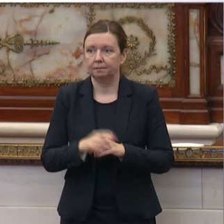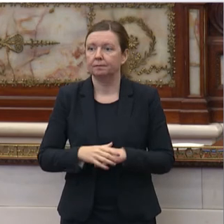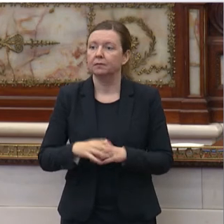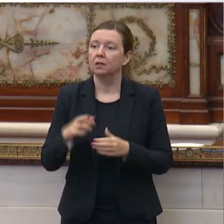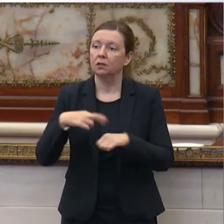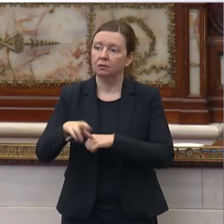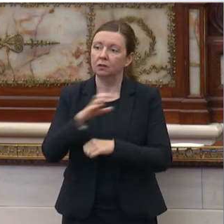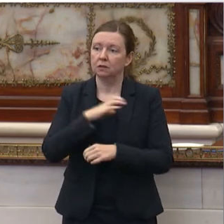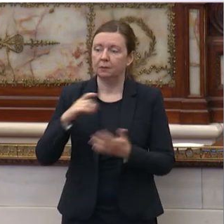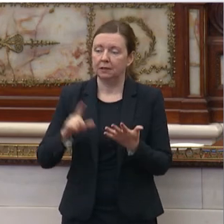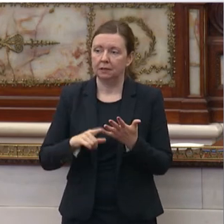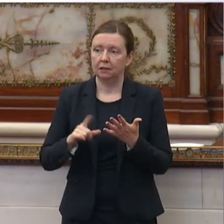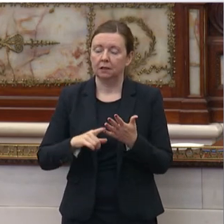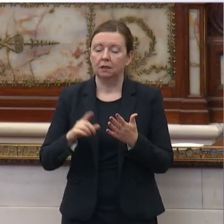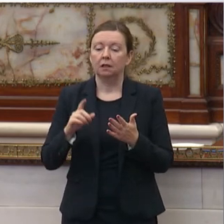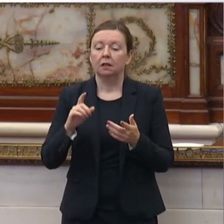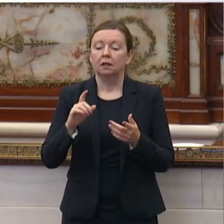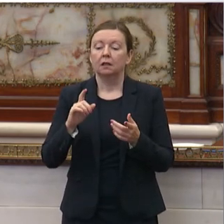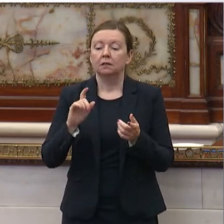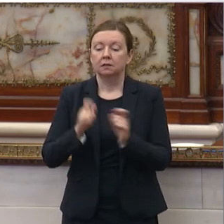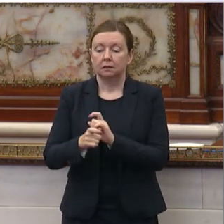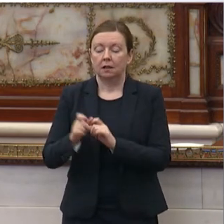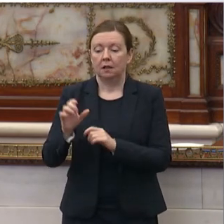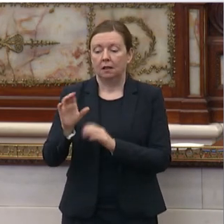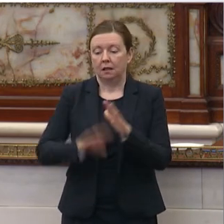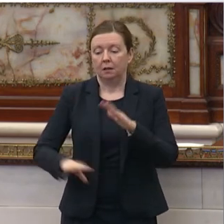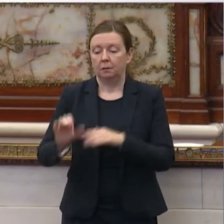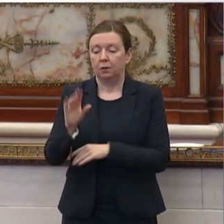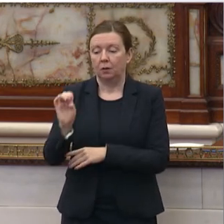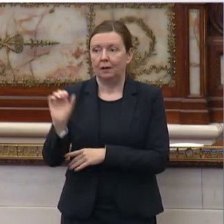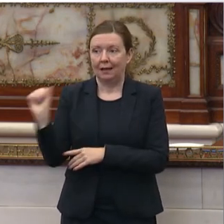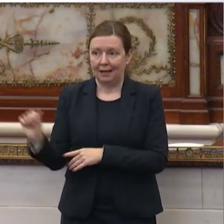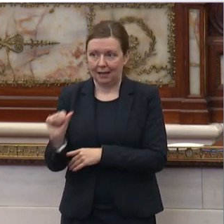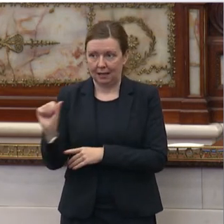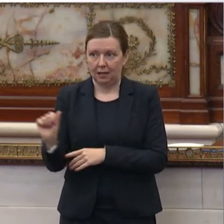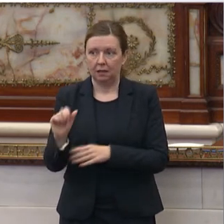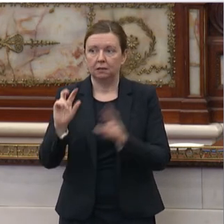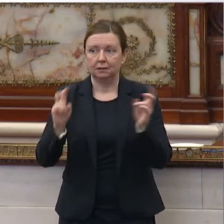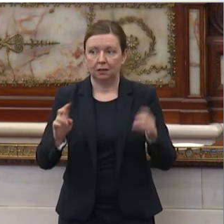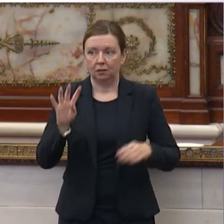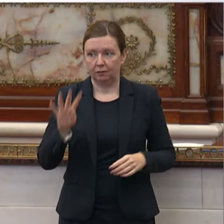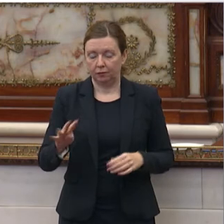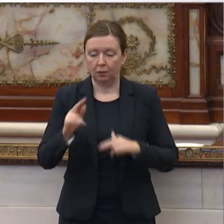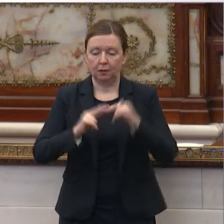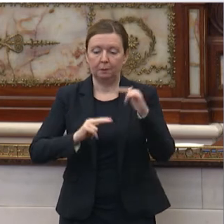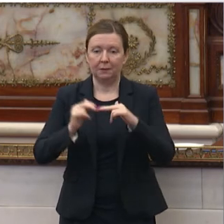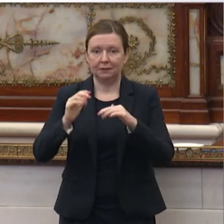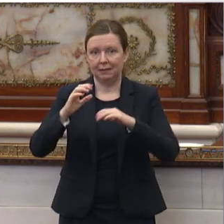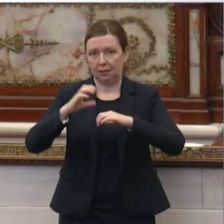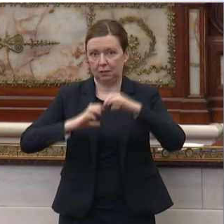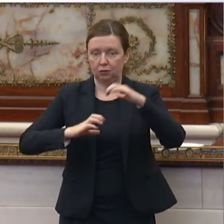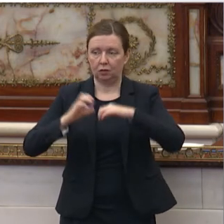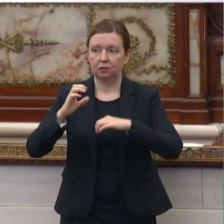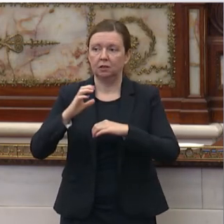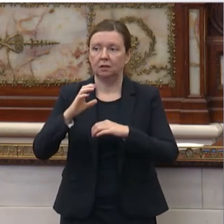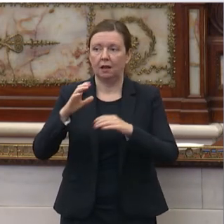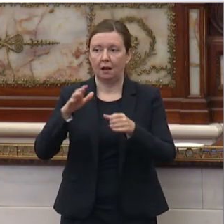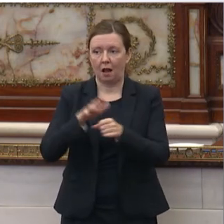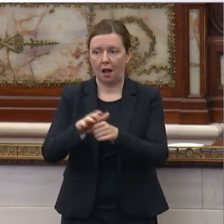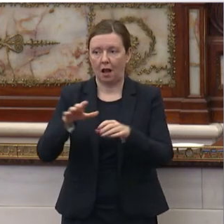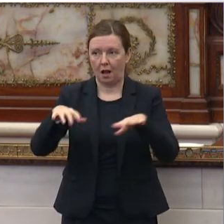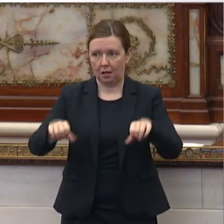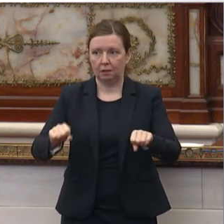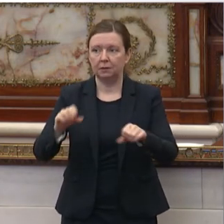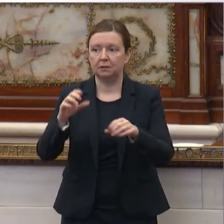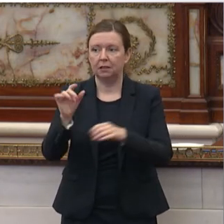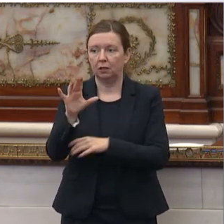committee. And an ordinance amending Subcode A, the Philadelphia Administrative Code of Title 4, the Philadelphia Building Construction and Occupancy Code of the